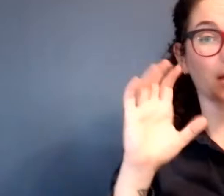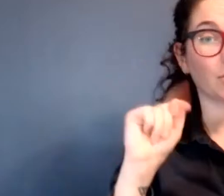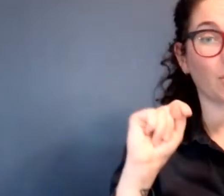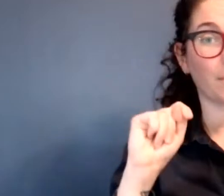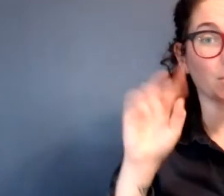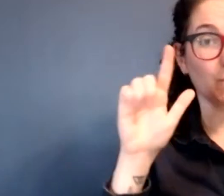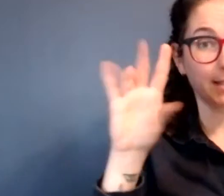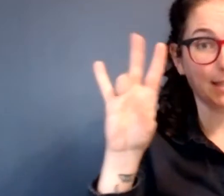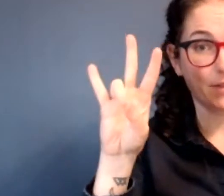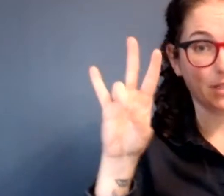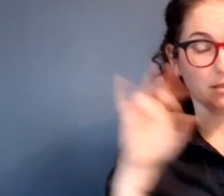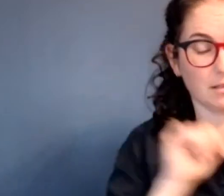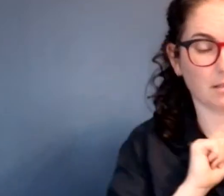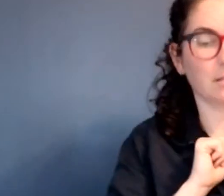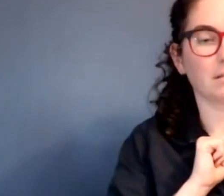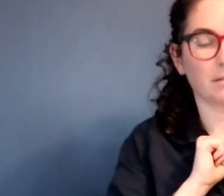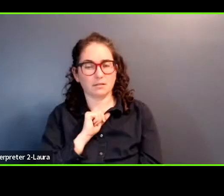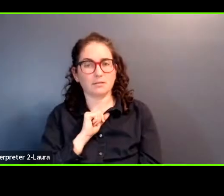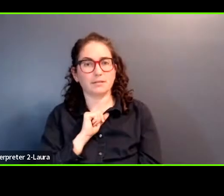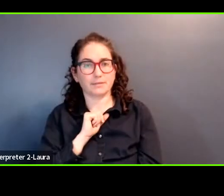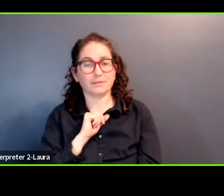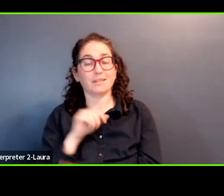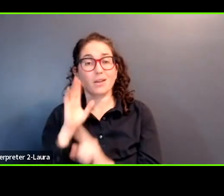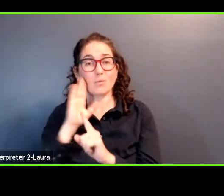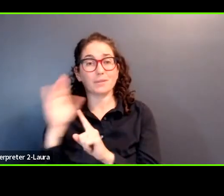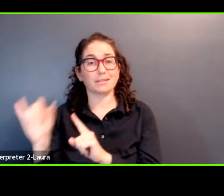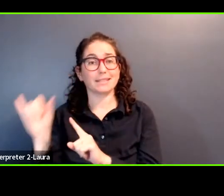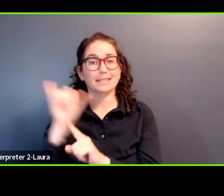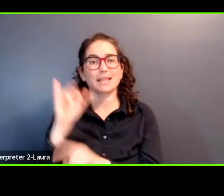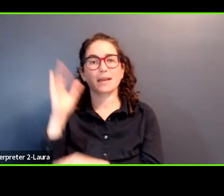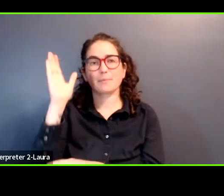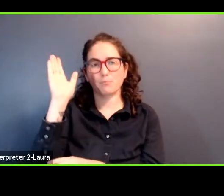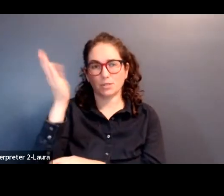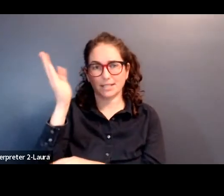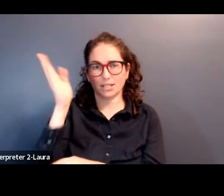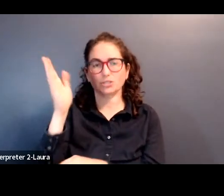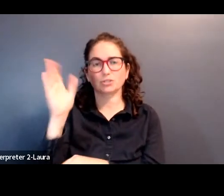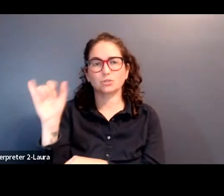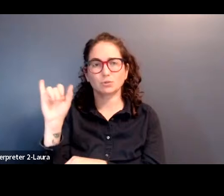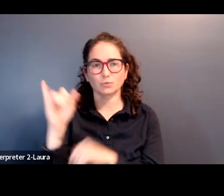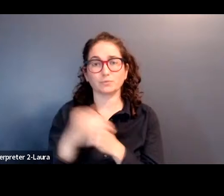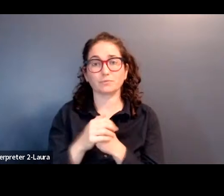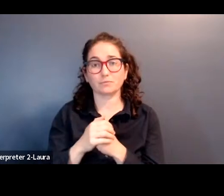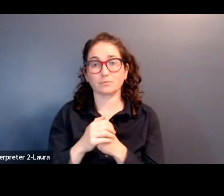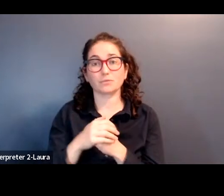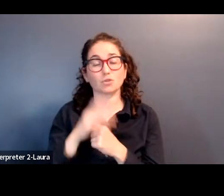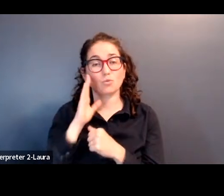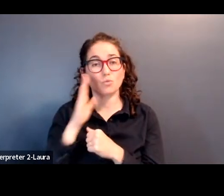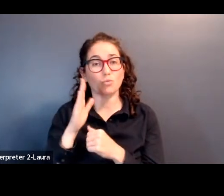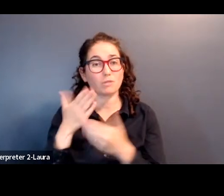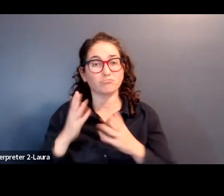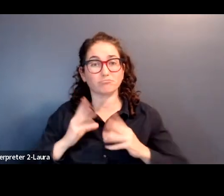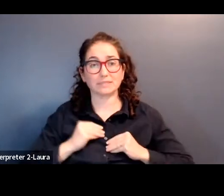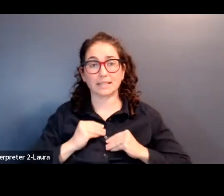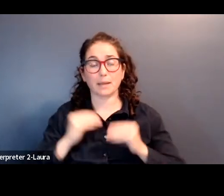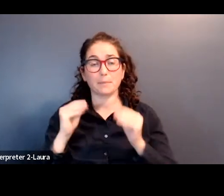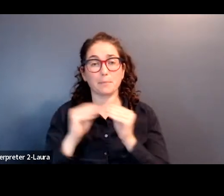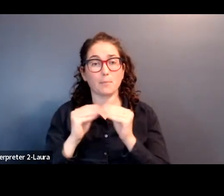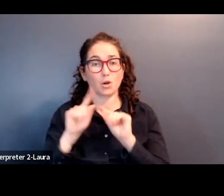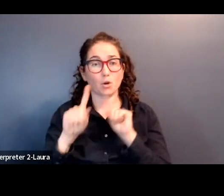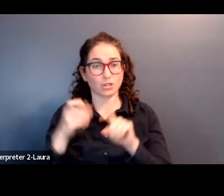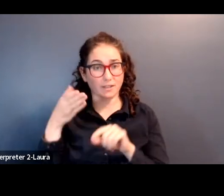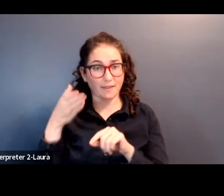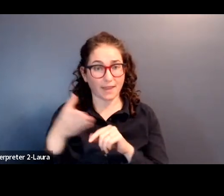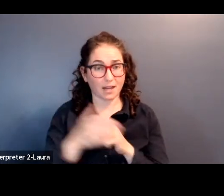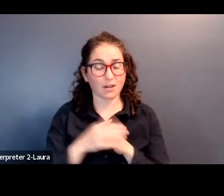27th. Which will be the same presentations, and we'll be taking in more questions there. And as we go